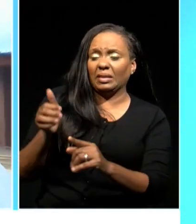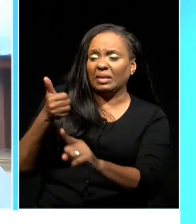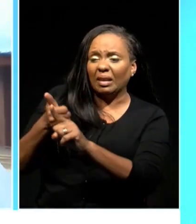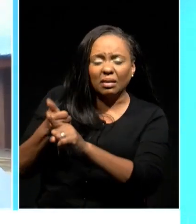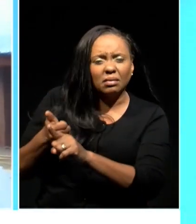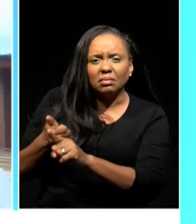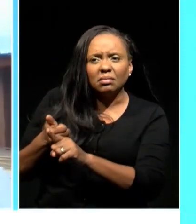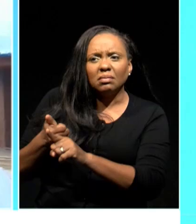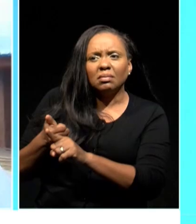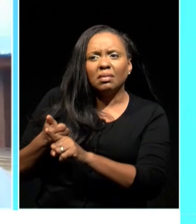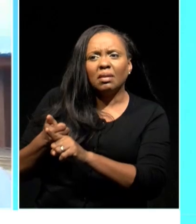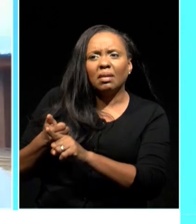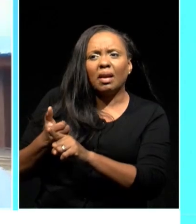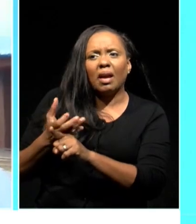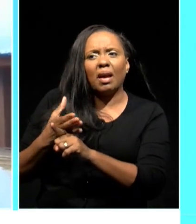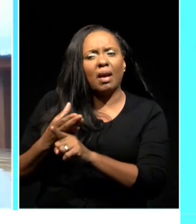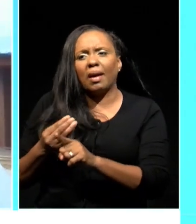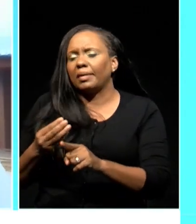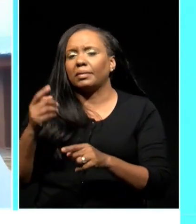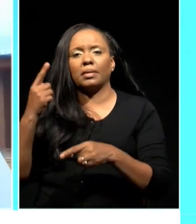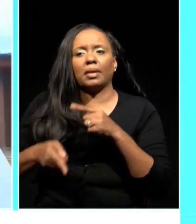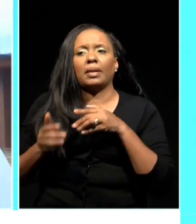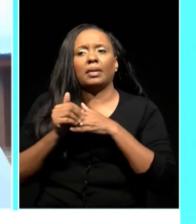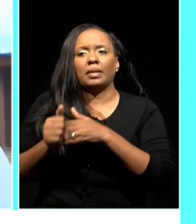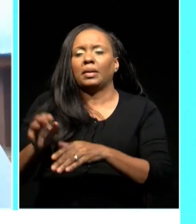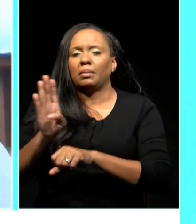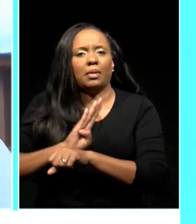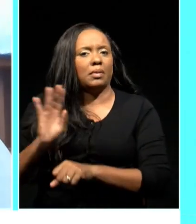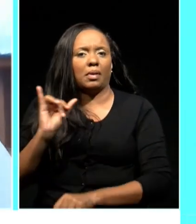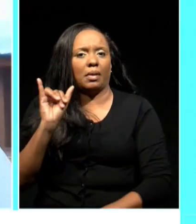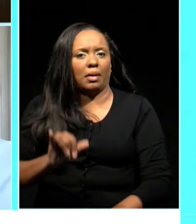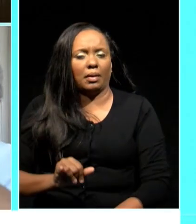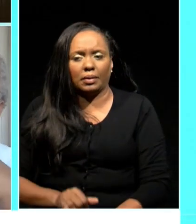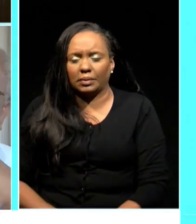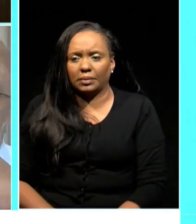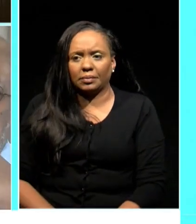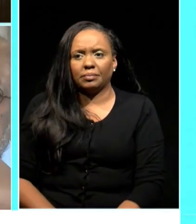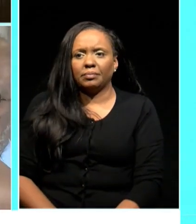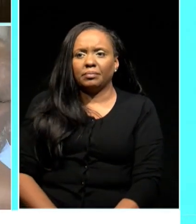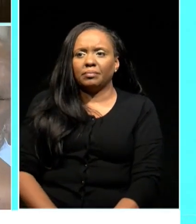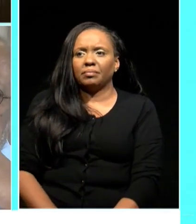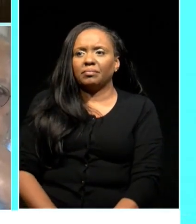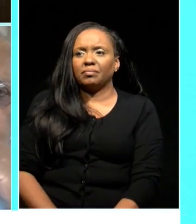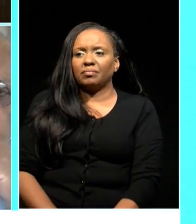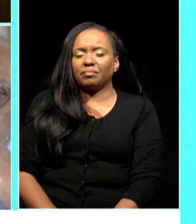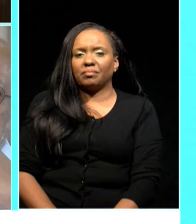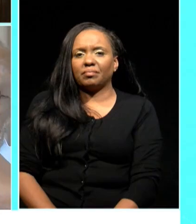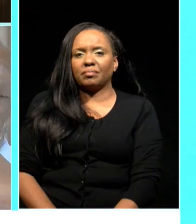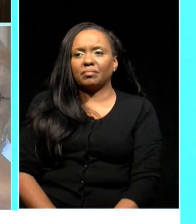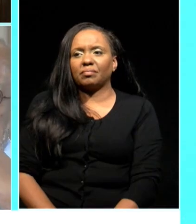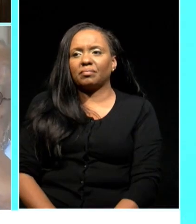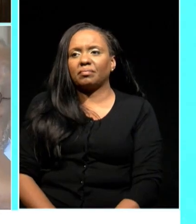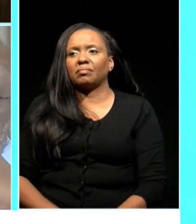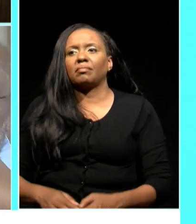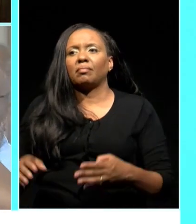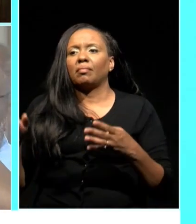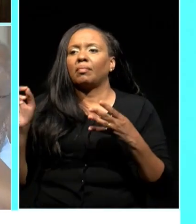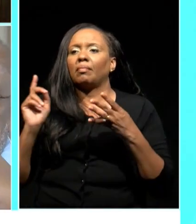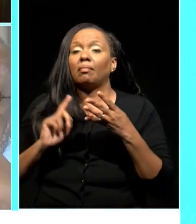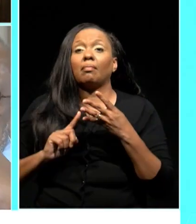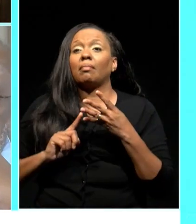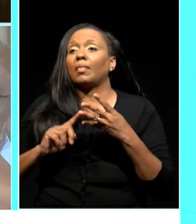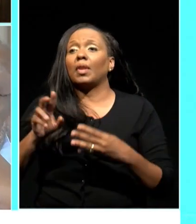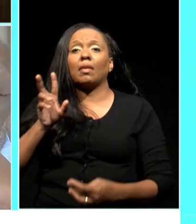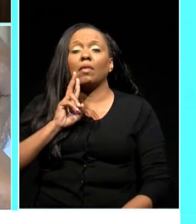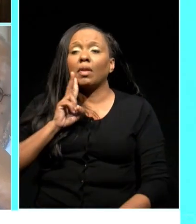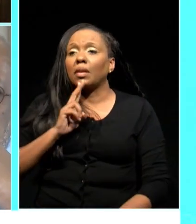way, and consequently they can't lead Barbados in that way. Dr. Joseph, what's the future now for Verla Pepita? She's run in